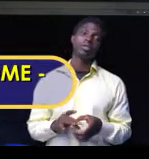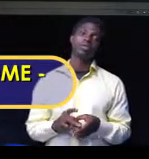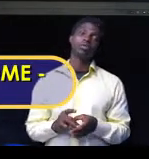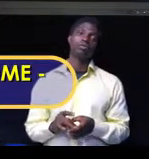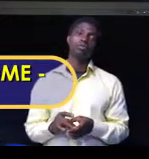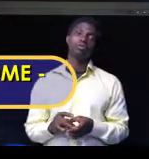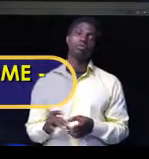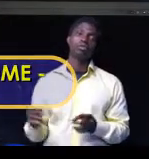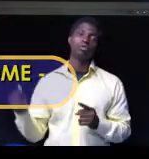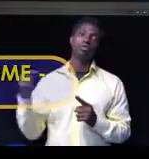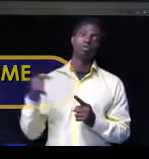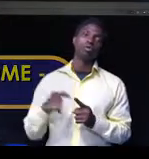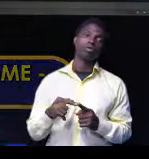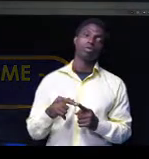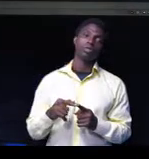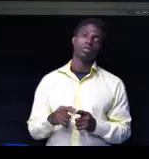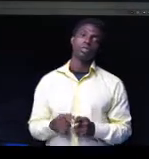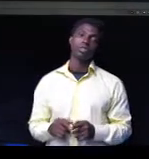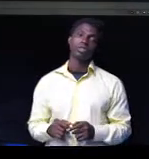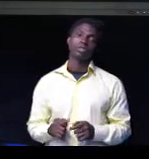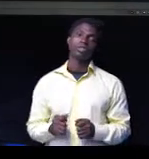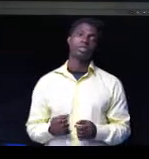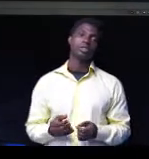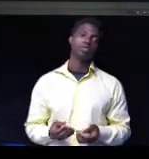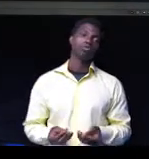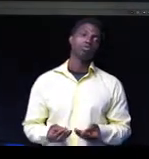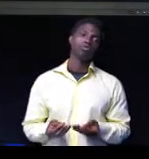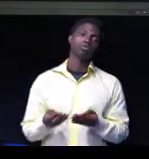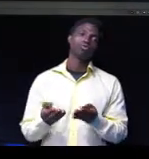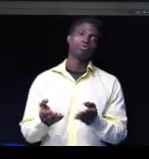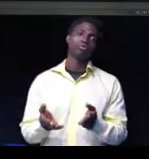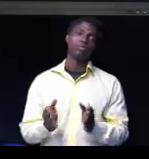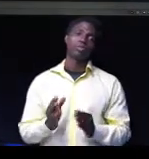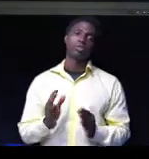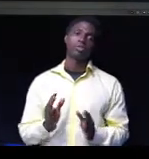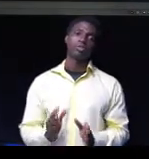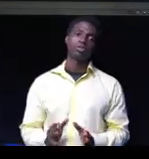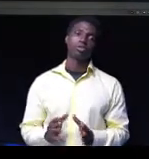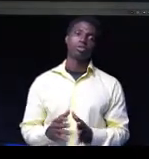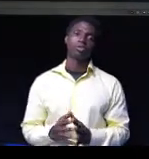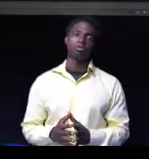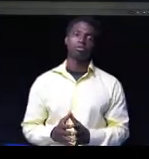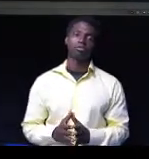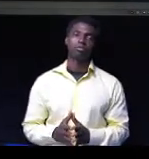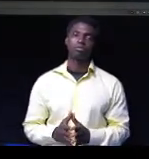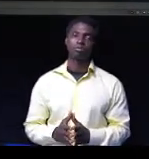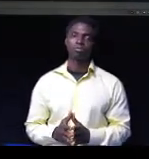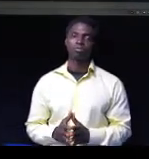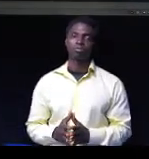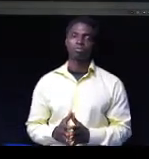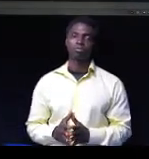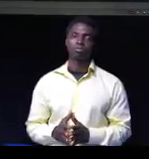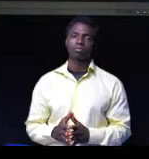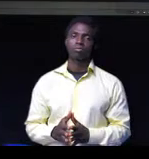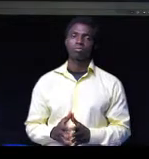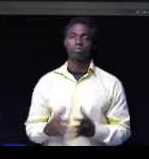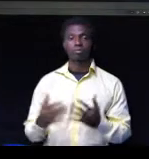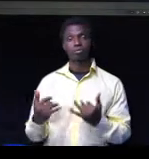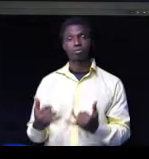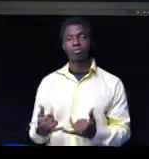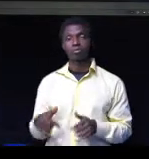joint locks until submission. You try to overpower the opponent until submission.